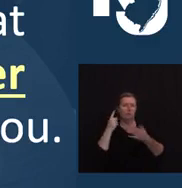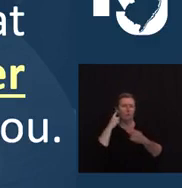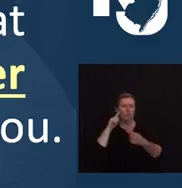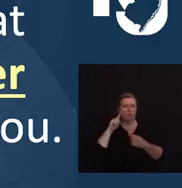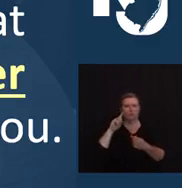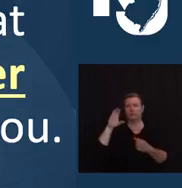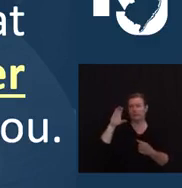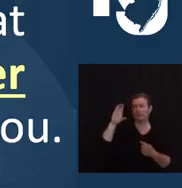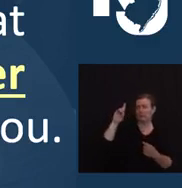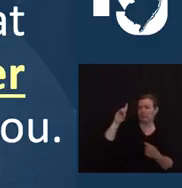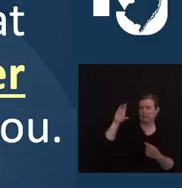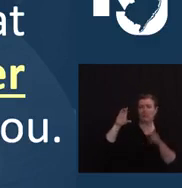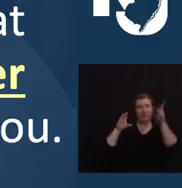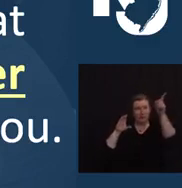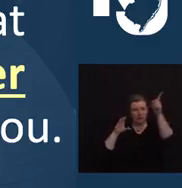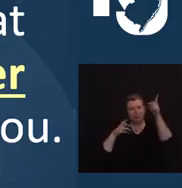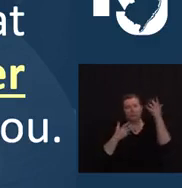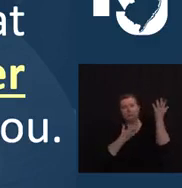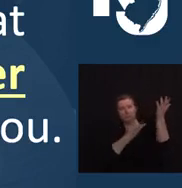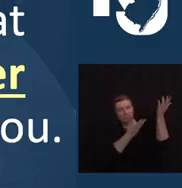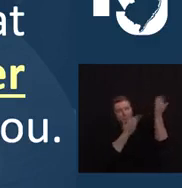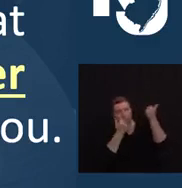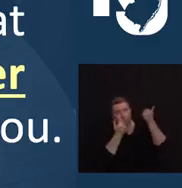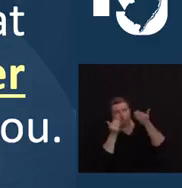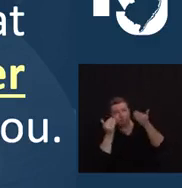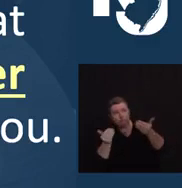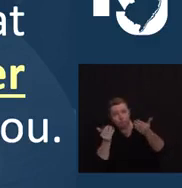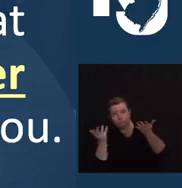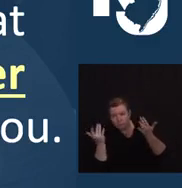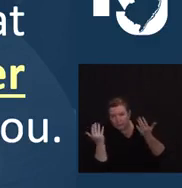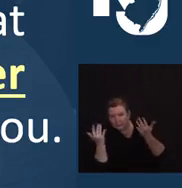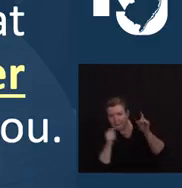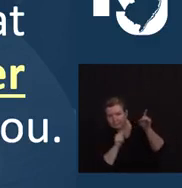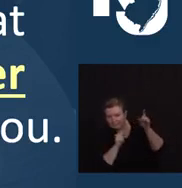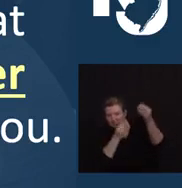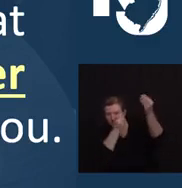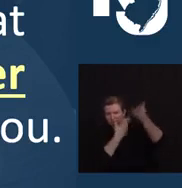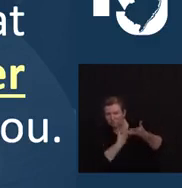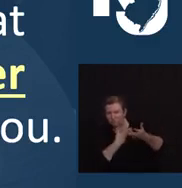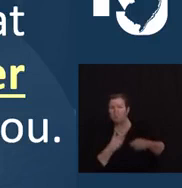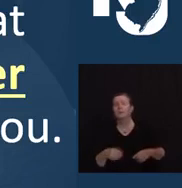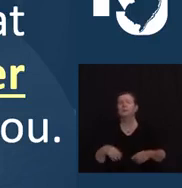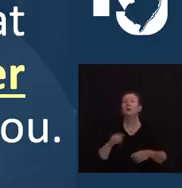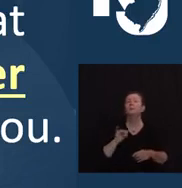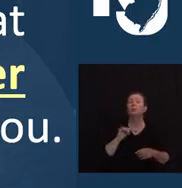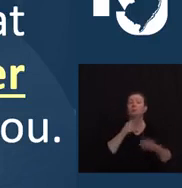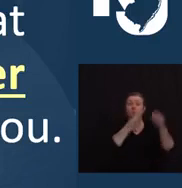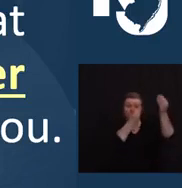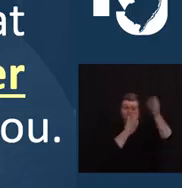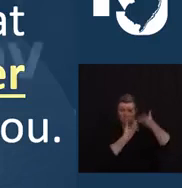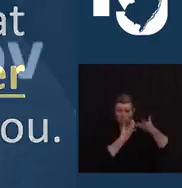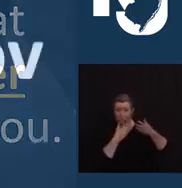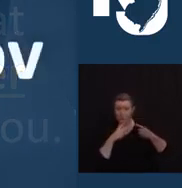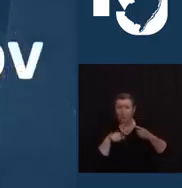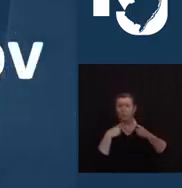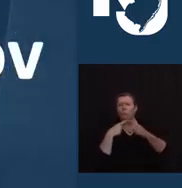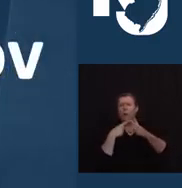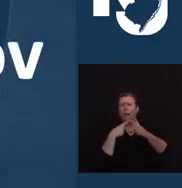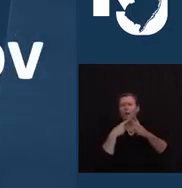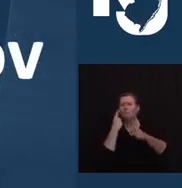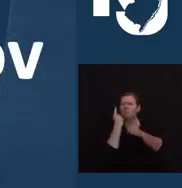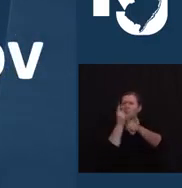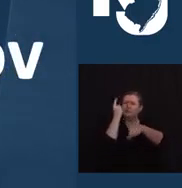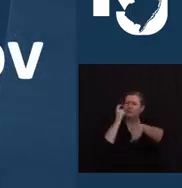administering boosters, and we are also awaiting CDC guidance on the eligibility window. It appears that boosters